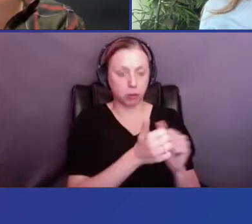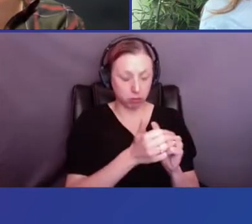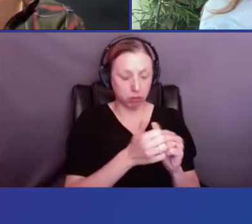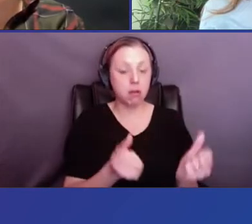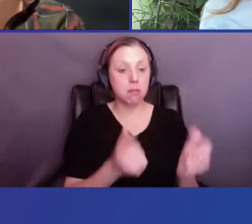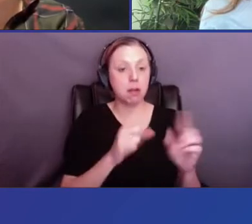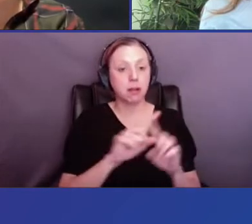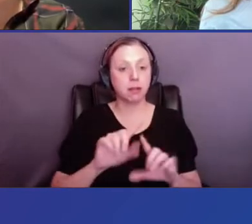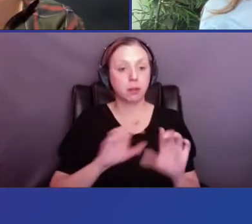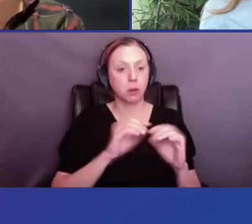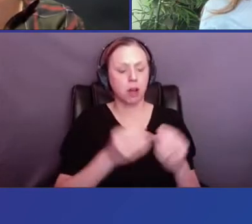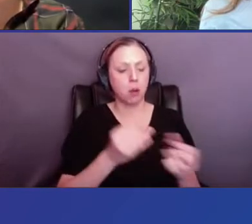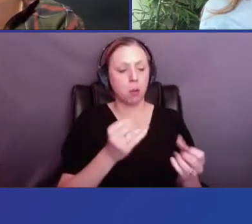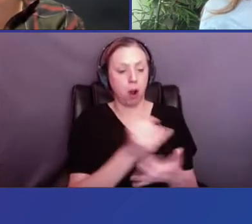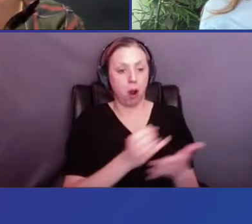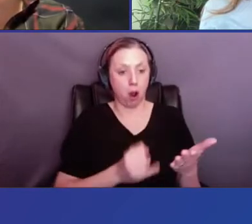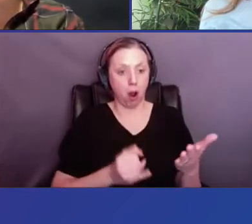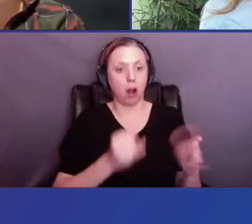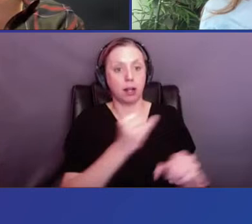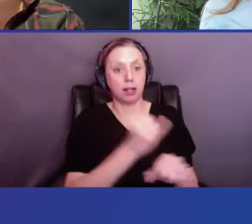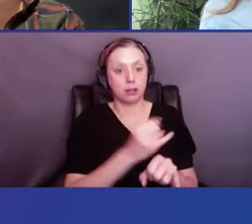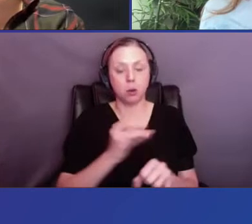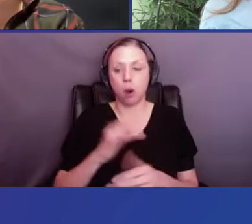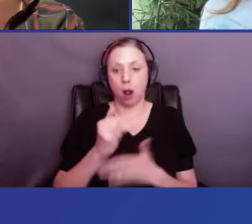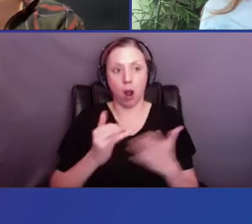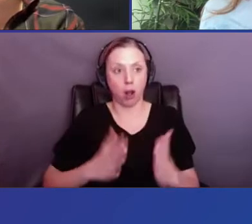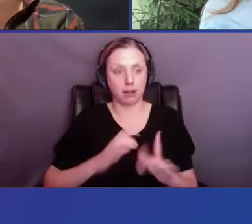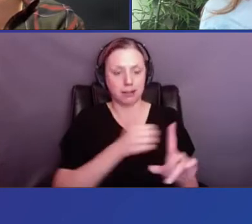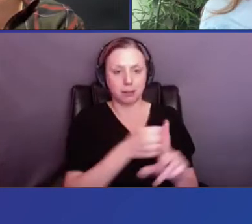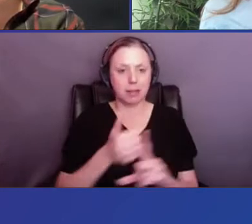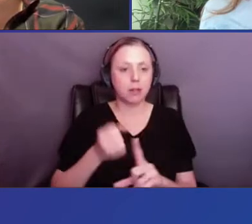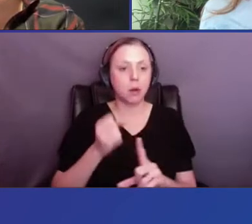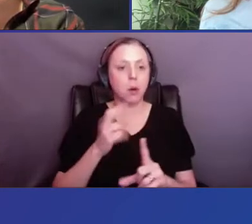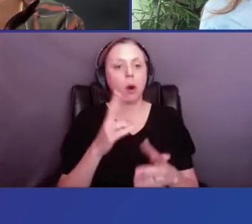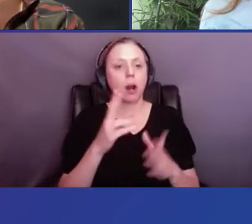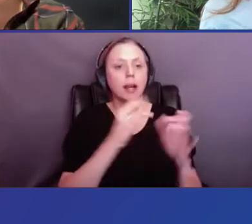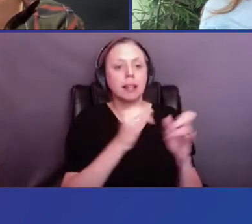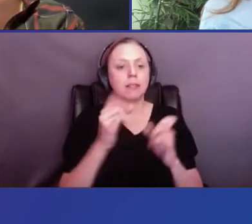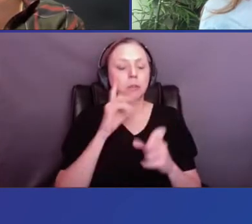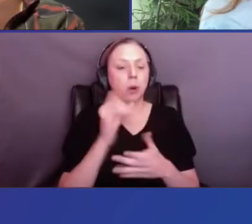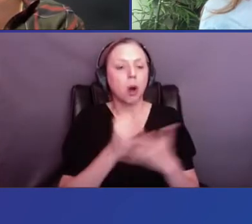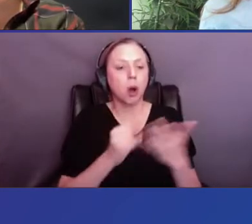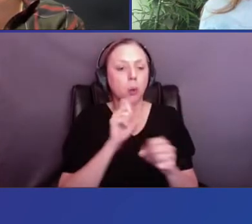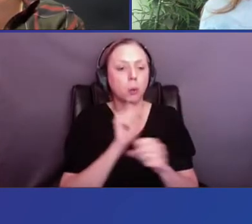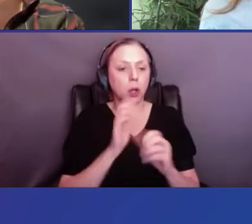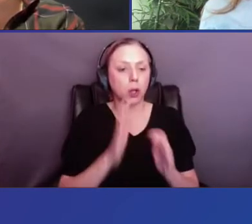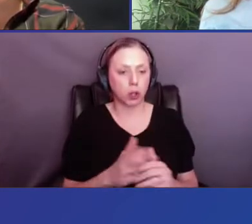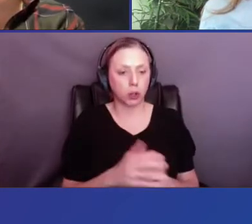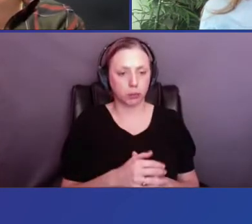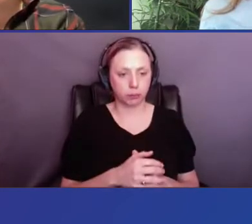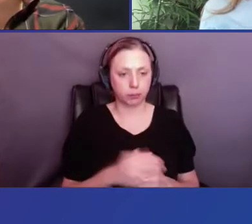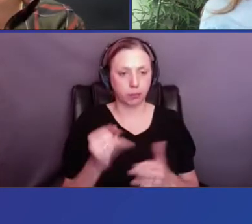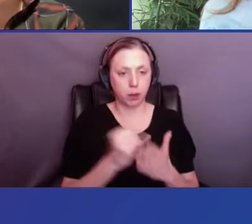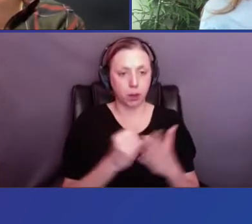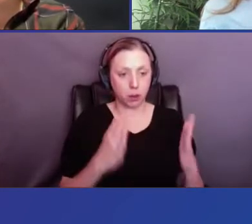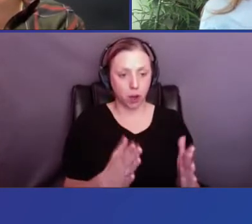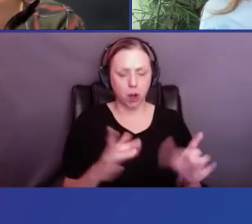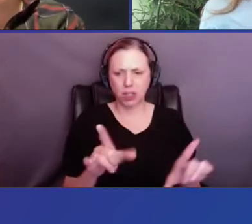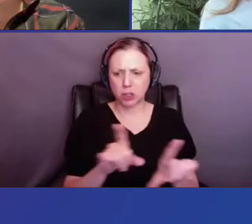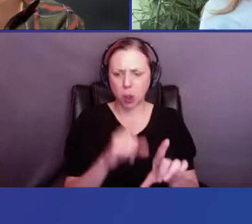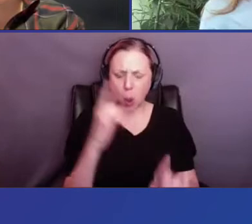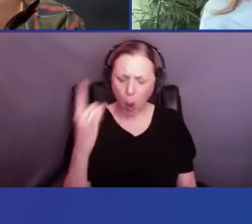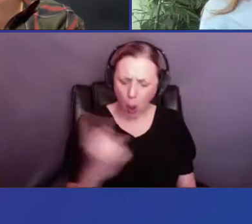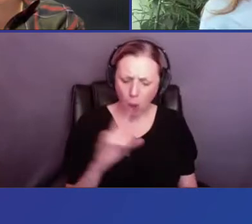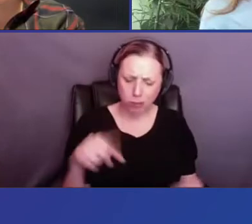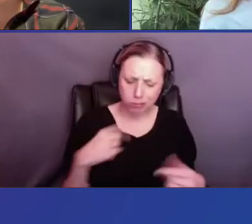them were arts institutions or artists themselves or individual arts workers. So the artist has always been central